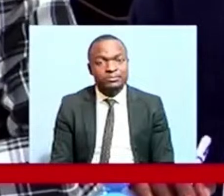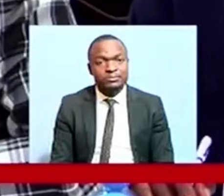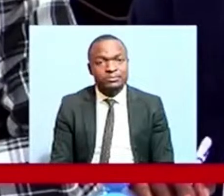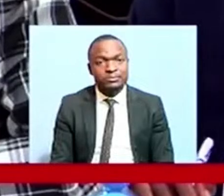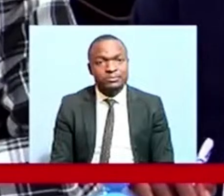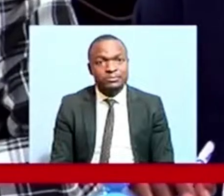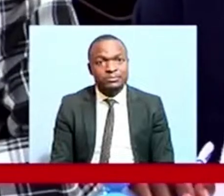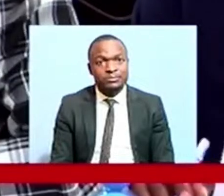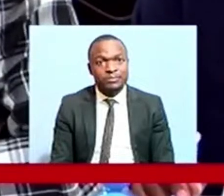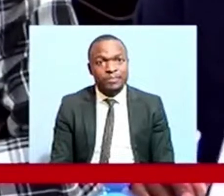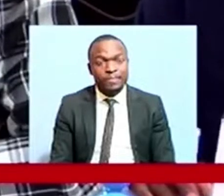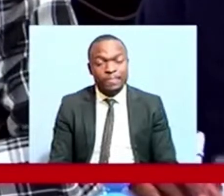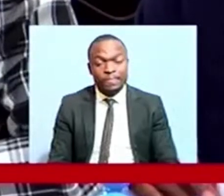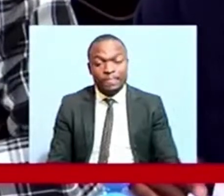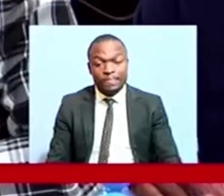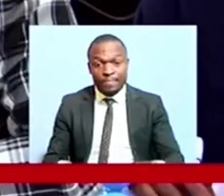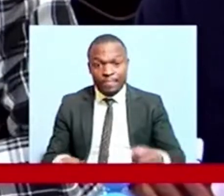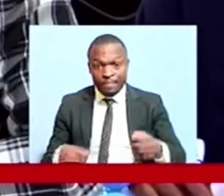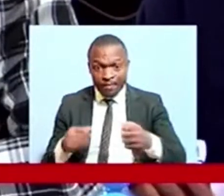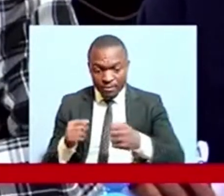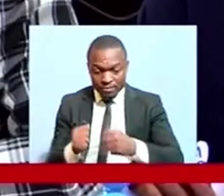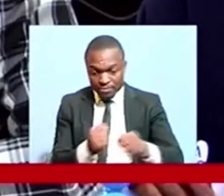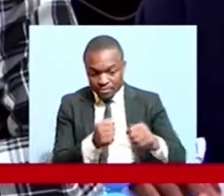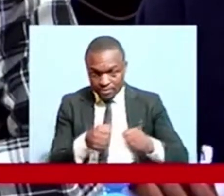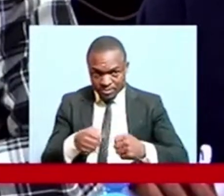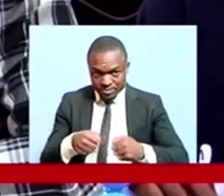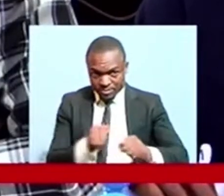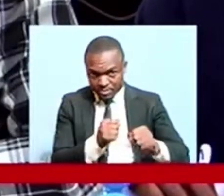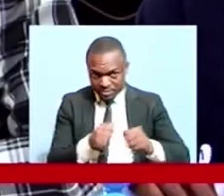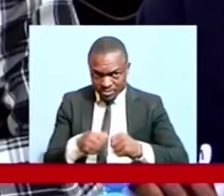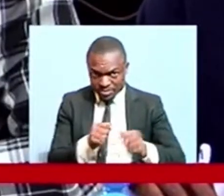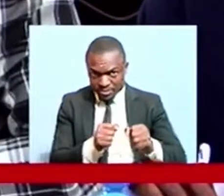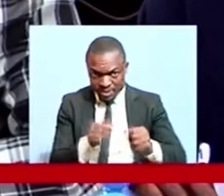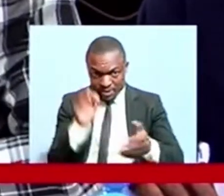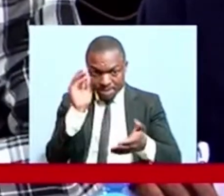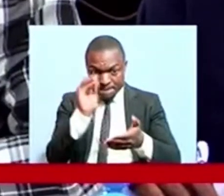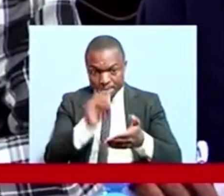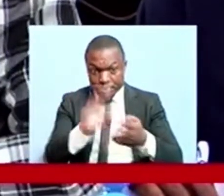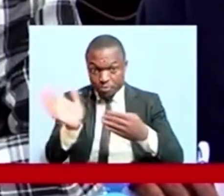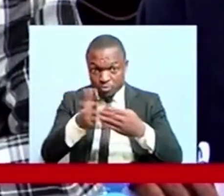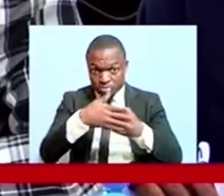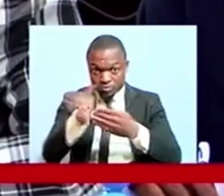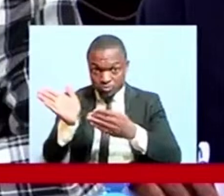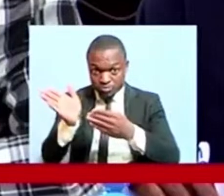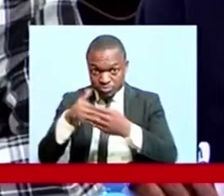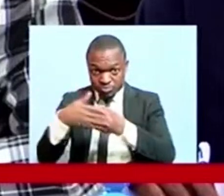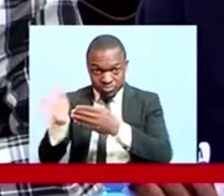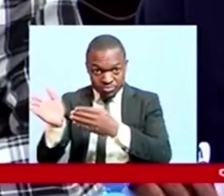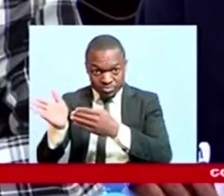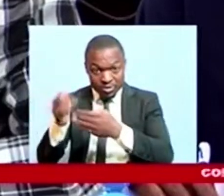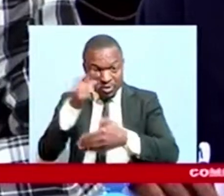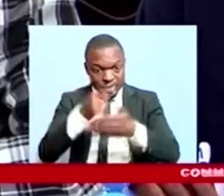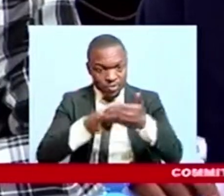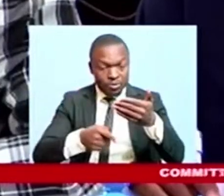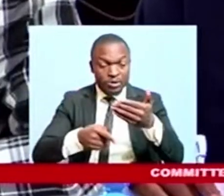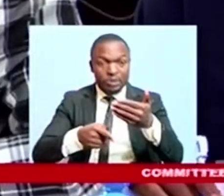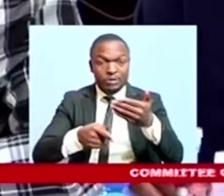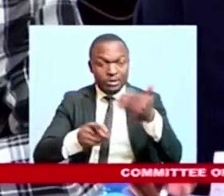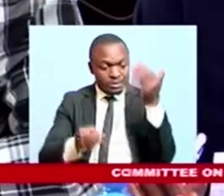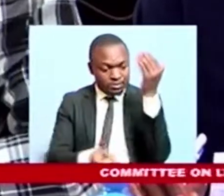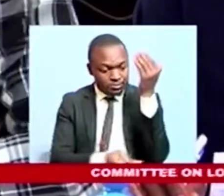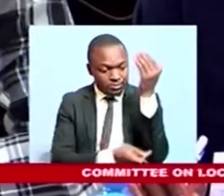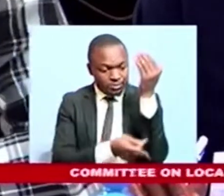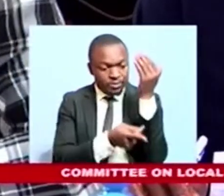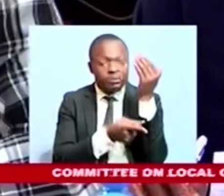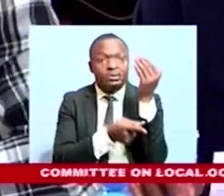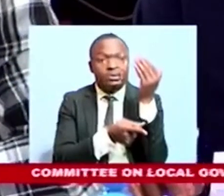and carpentry, which is fixing of doors. And what's the milestone, like the question has come, like